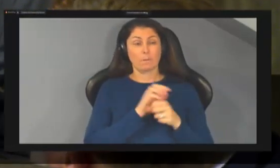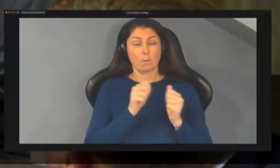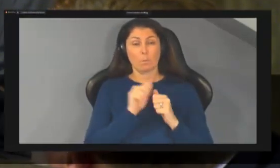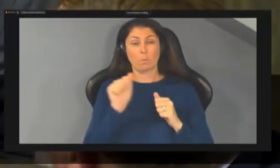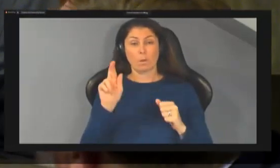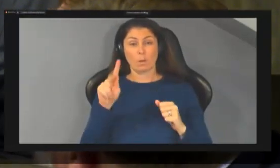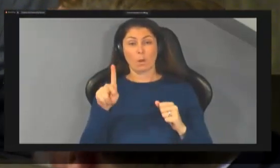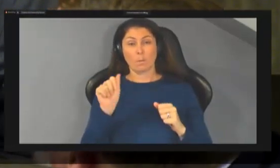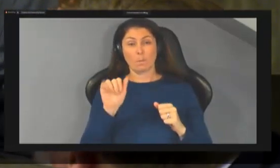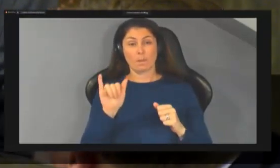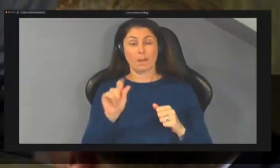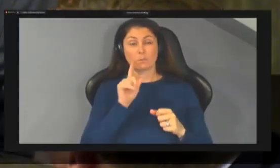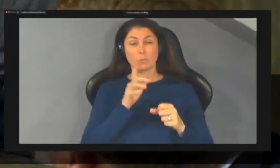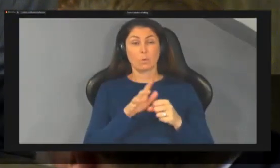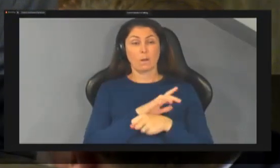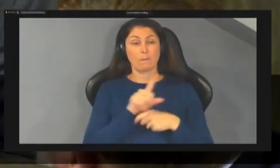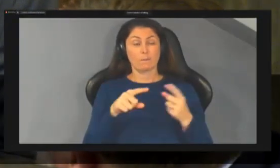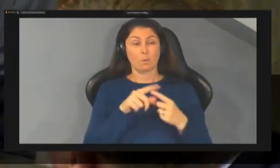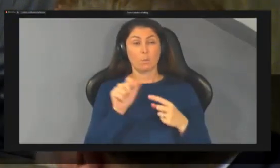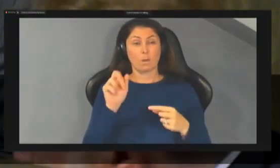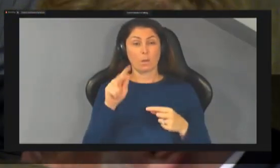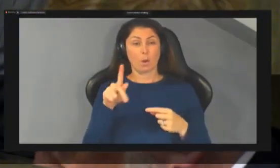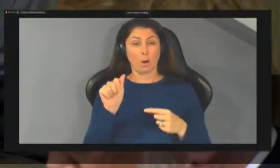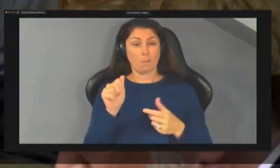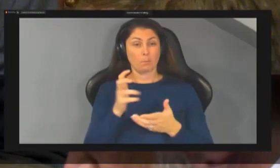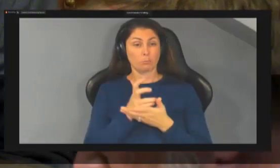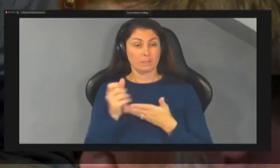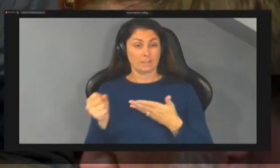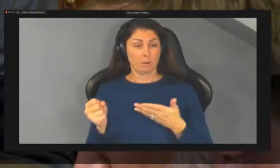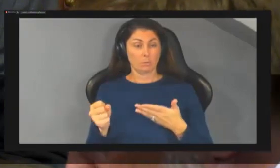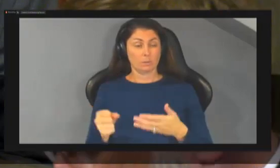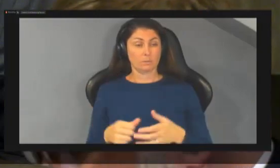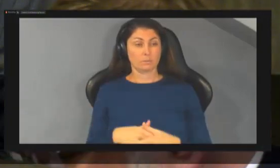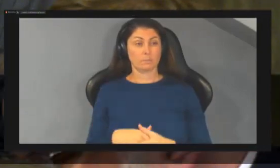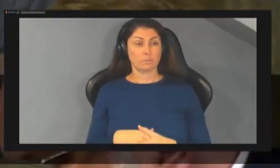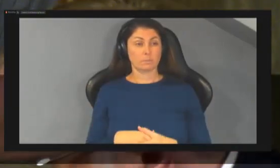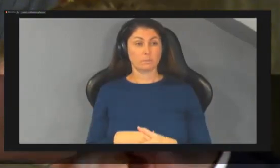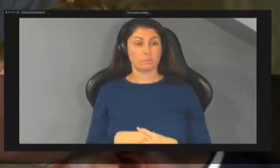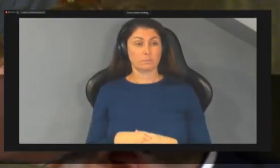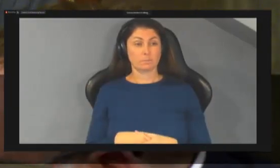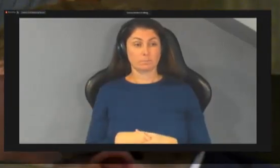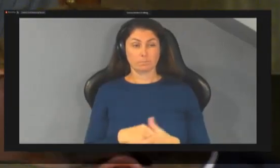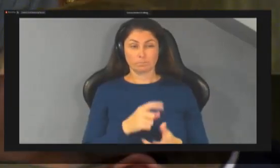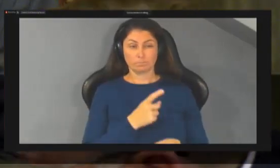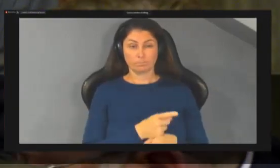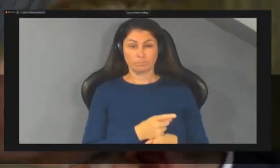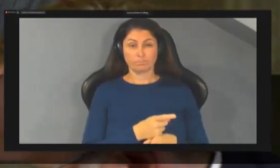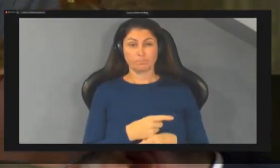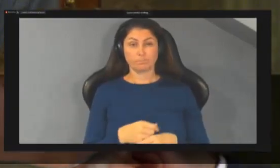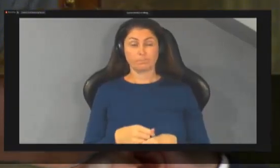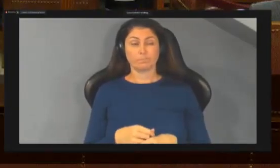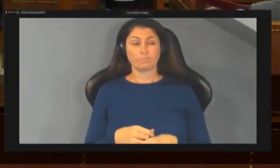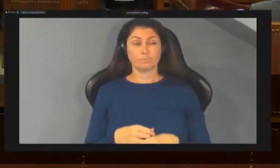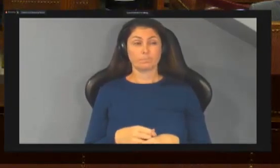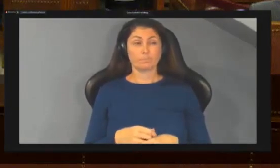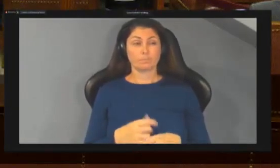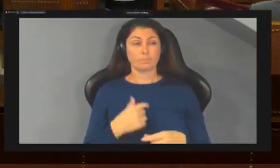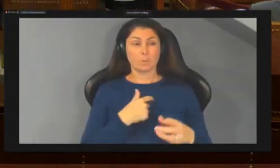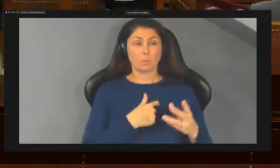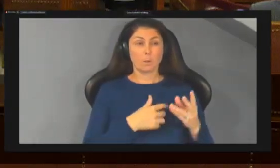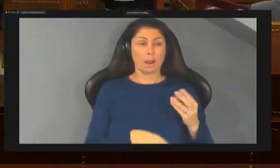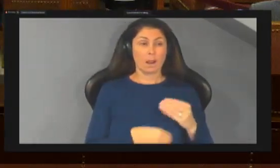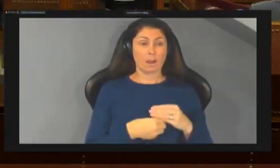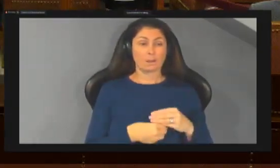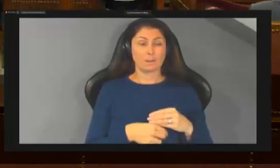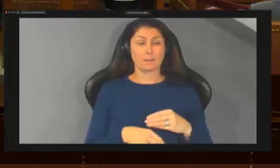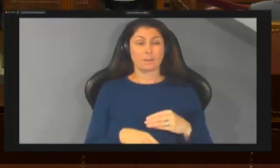is to cover when the ARPA runs out. Is that correct? So after 2024, per